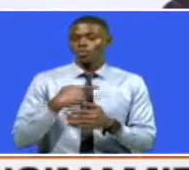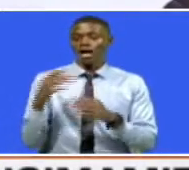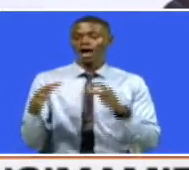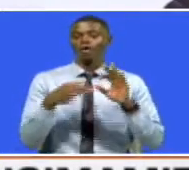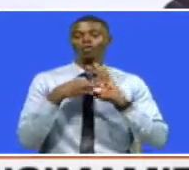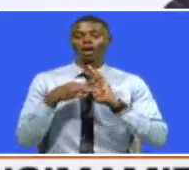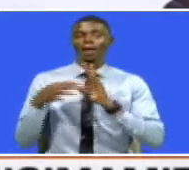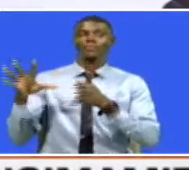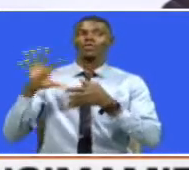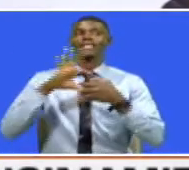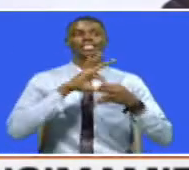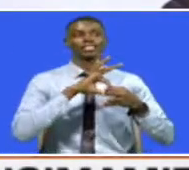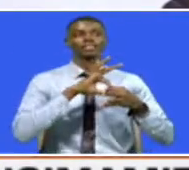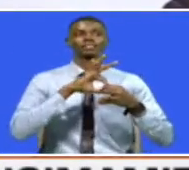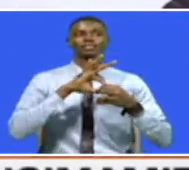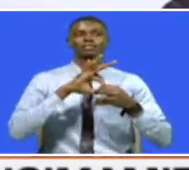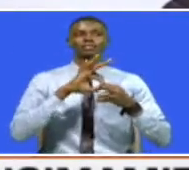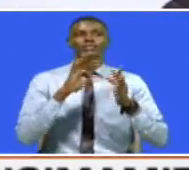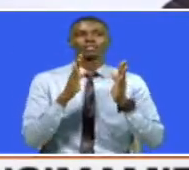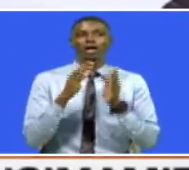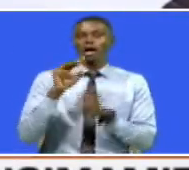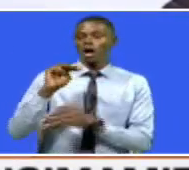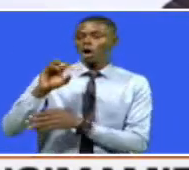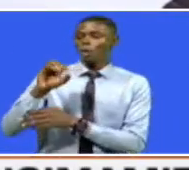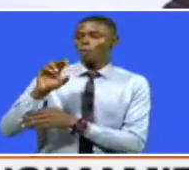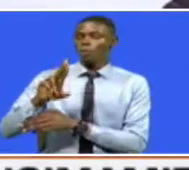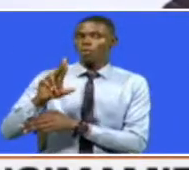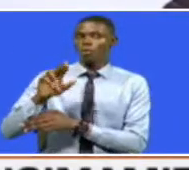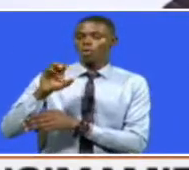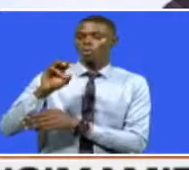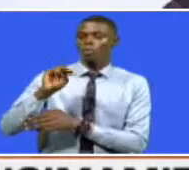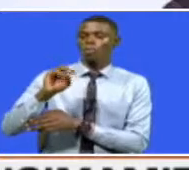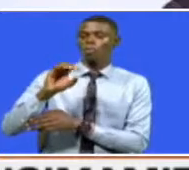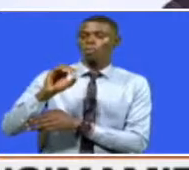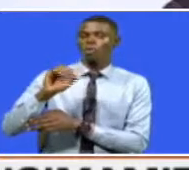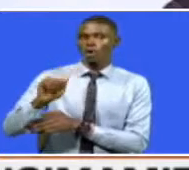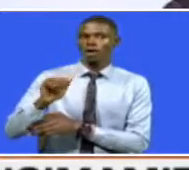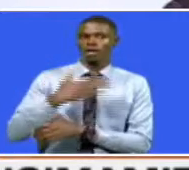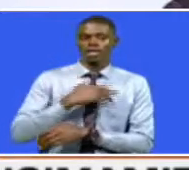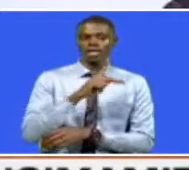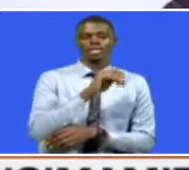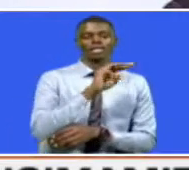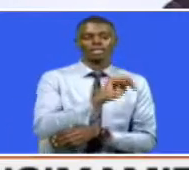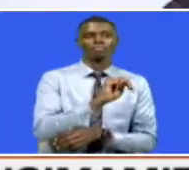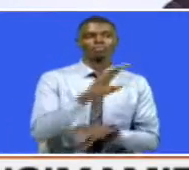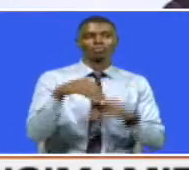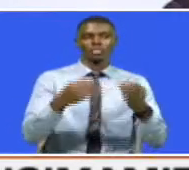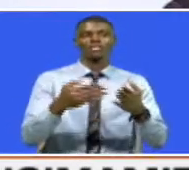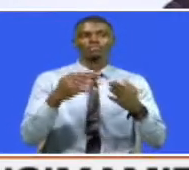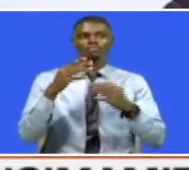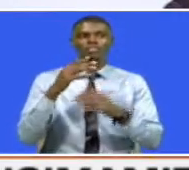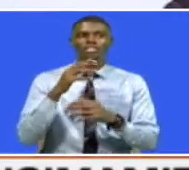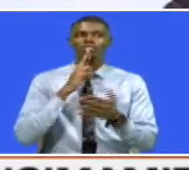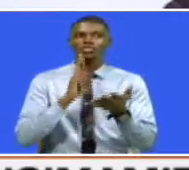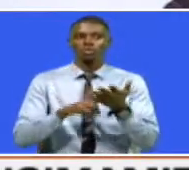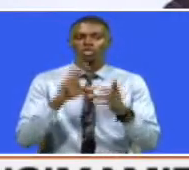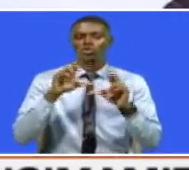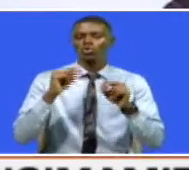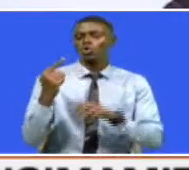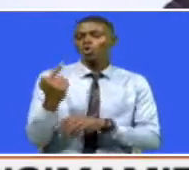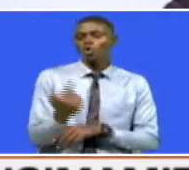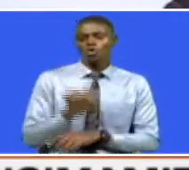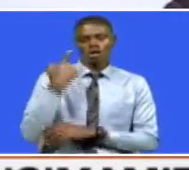collaborating, Moa and Kim, so that we can deliver superior results, not only for